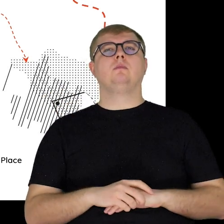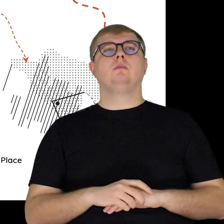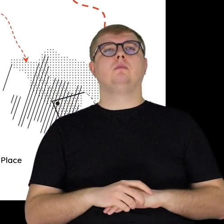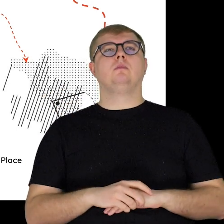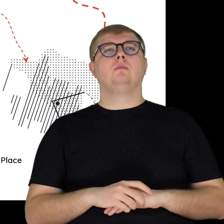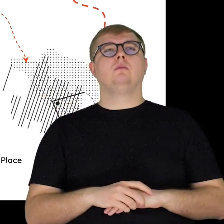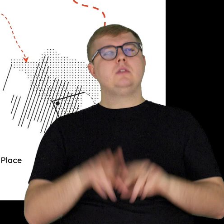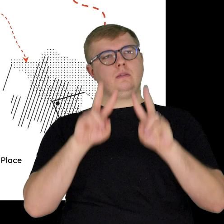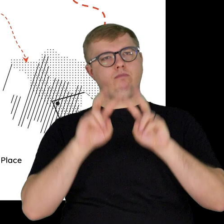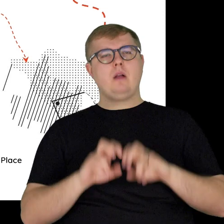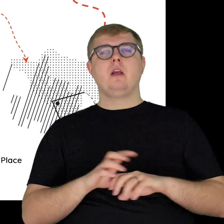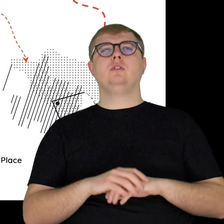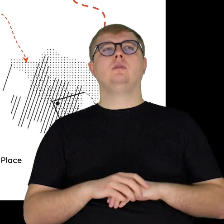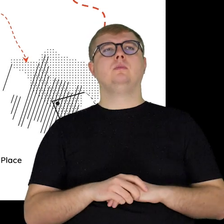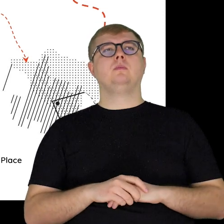That's how we.